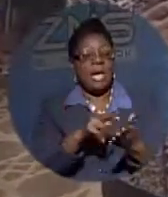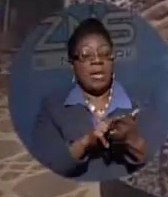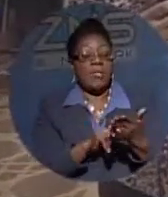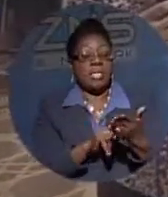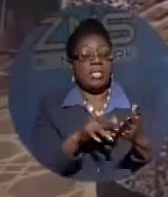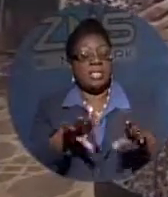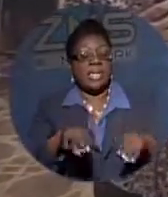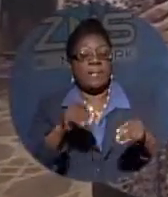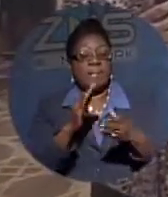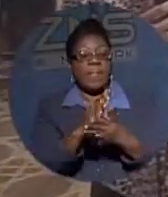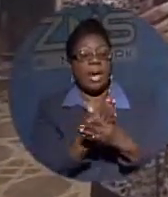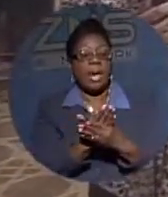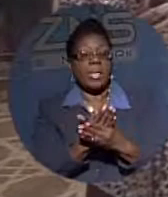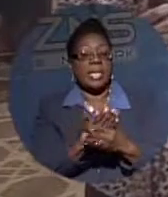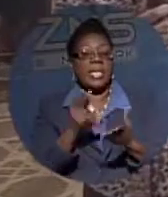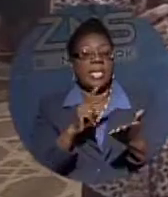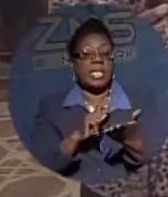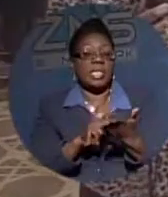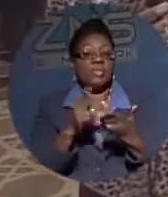there are hundreds more